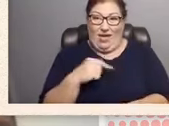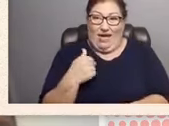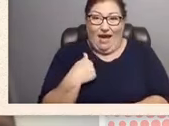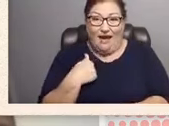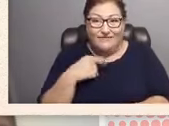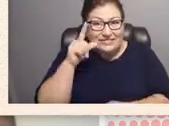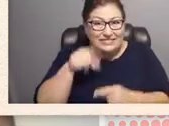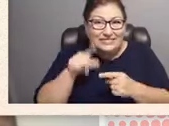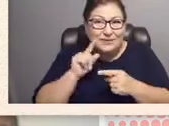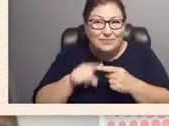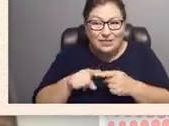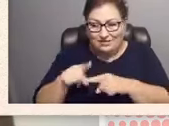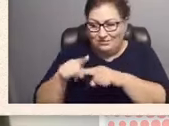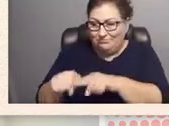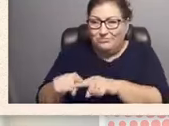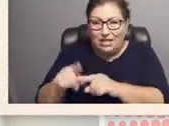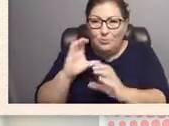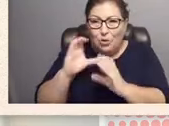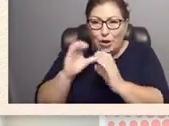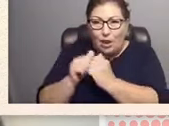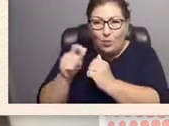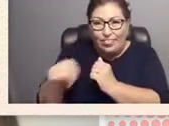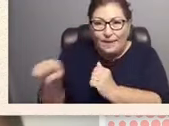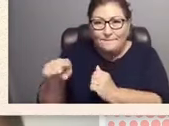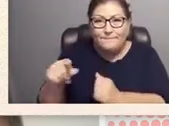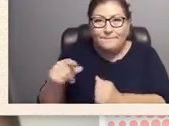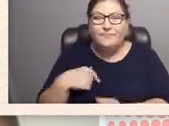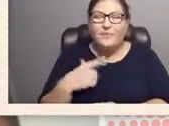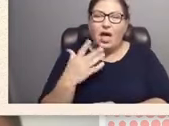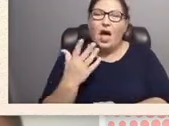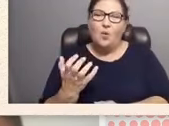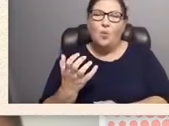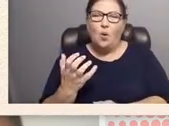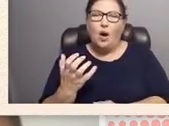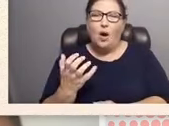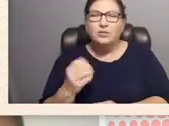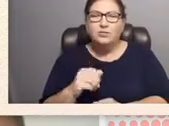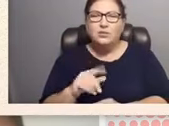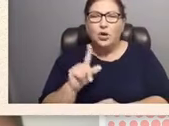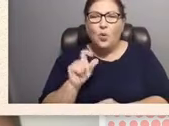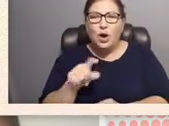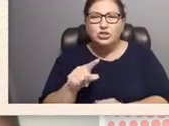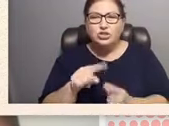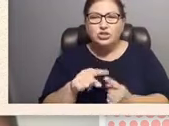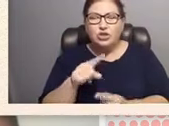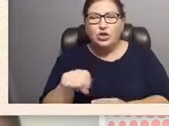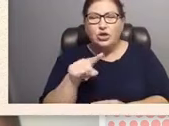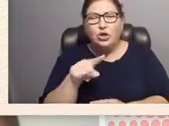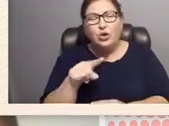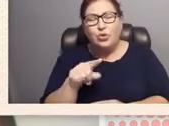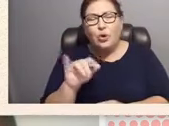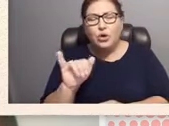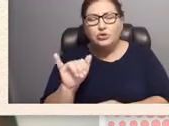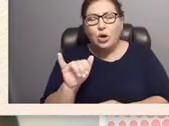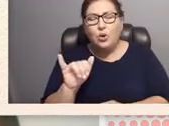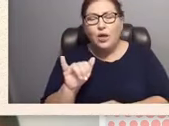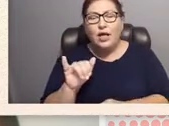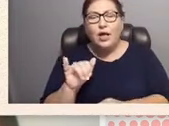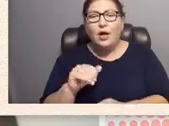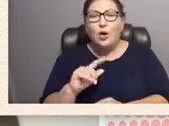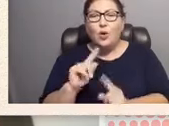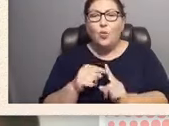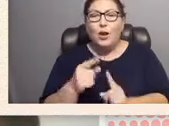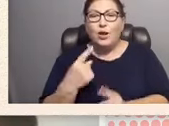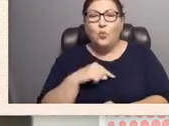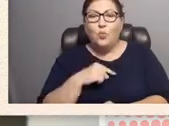to communicate with. And I want to bring this question to you. The times that, when we have this